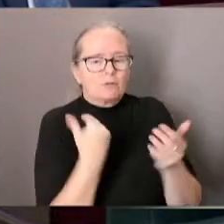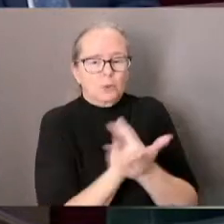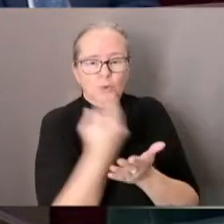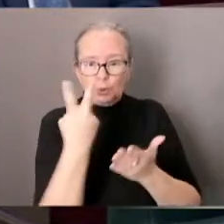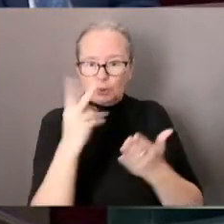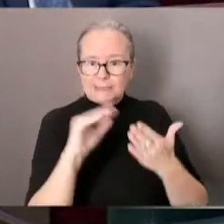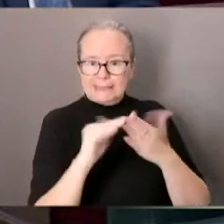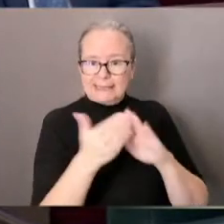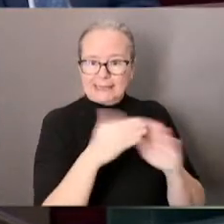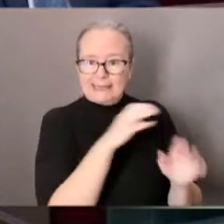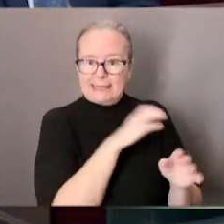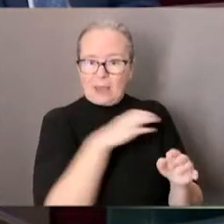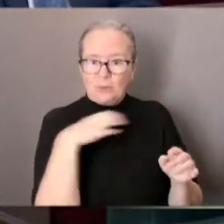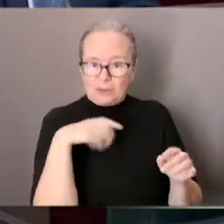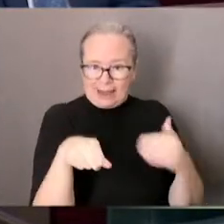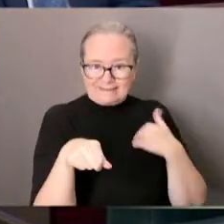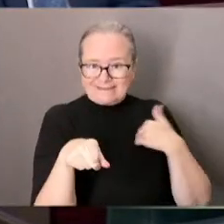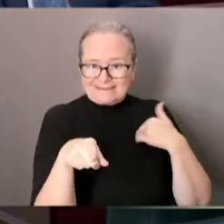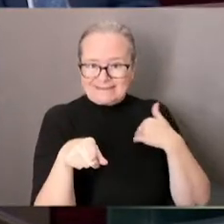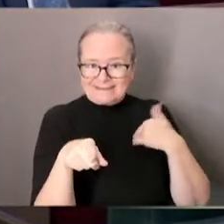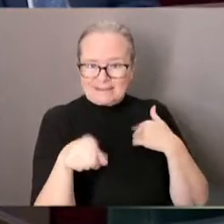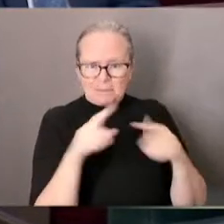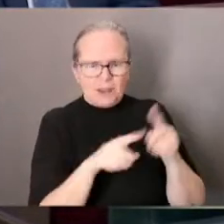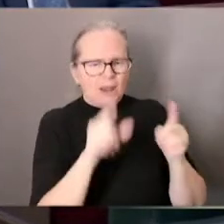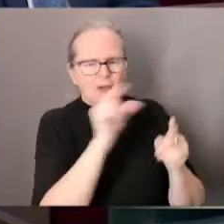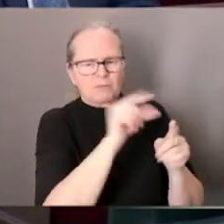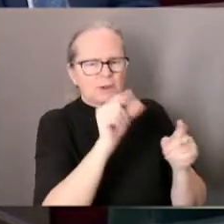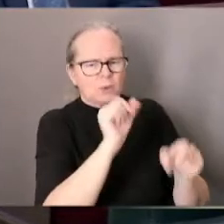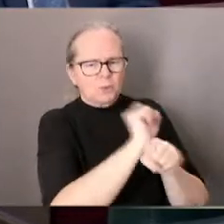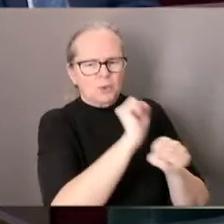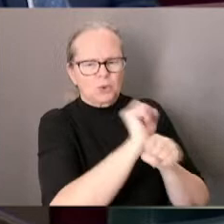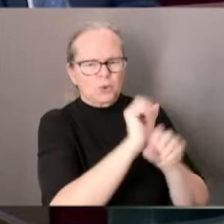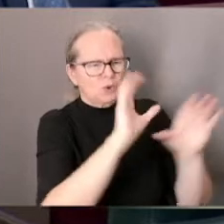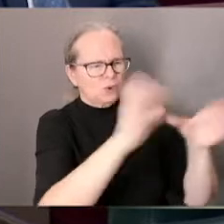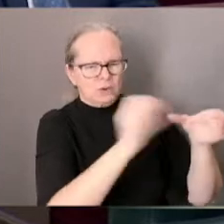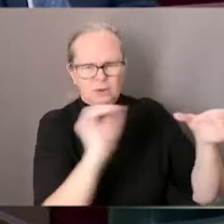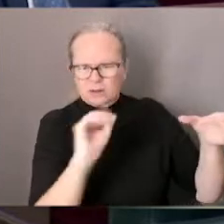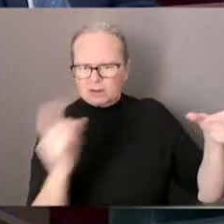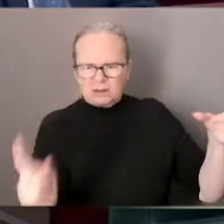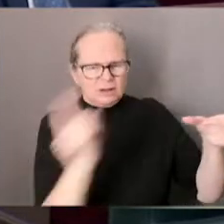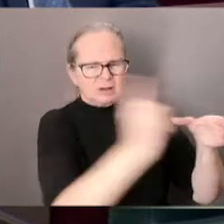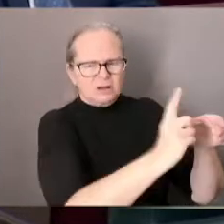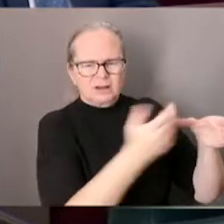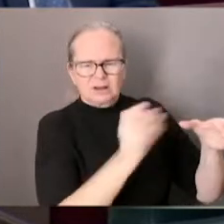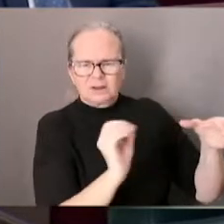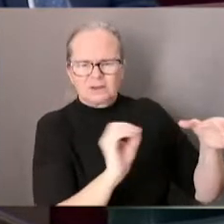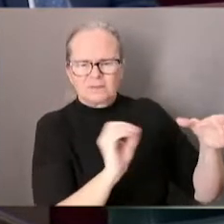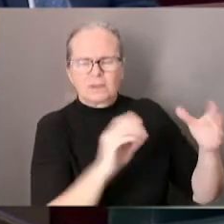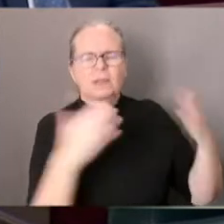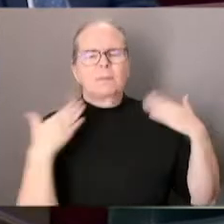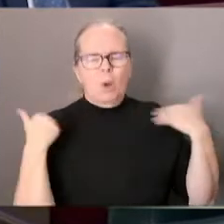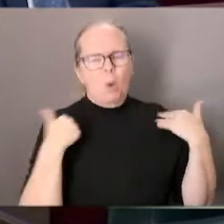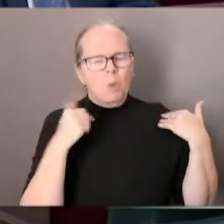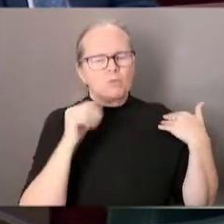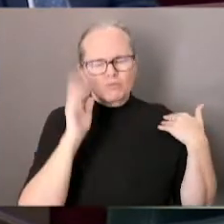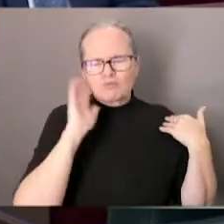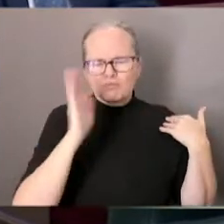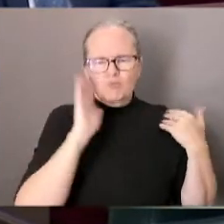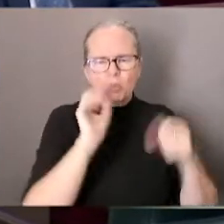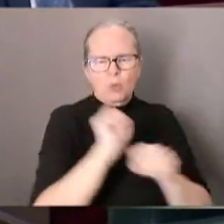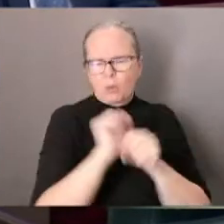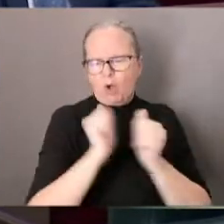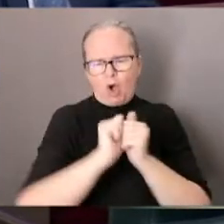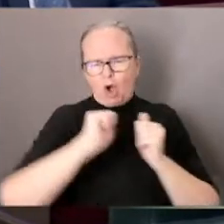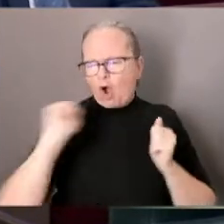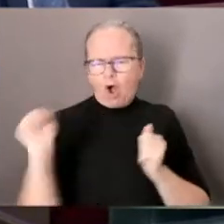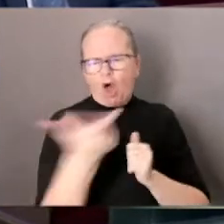bureaucrats and given that the Municipal Affairs Minister Clinton she wants to work with all stakeholders on this will this government recognize its own hypocrisy and add